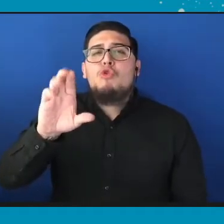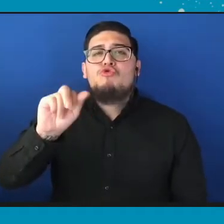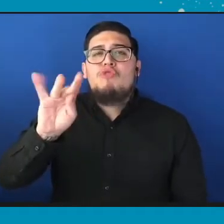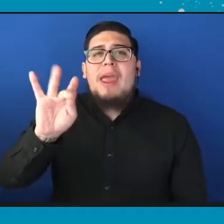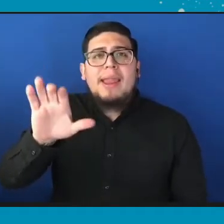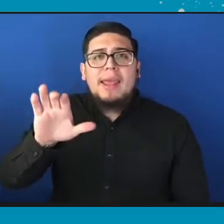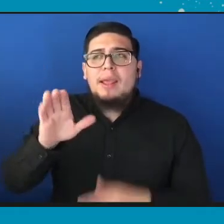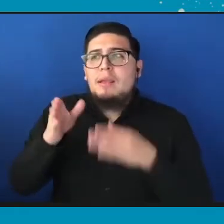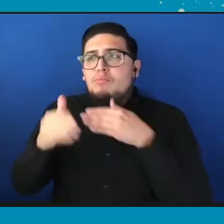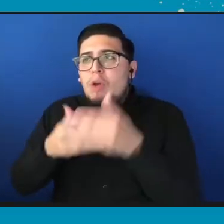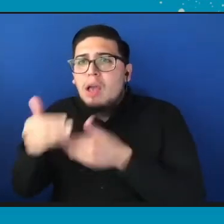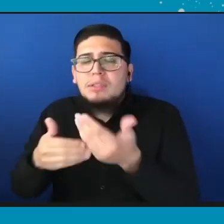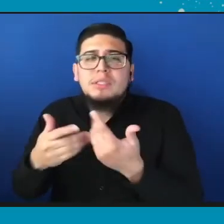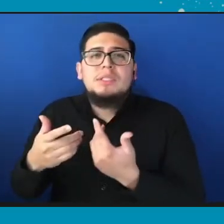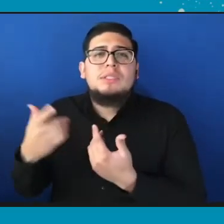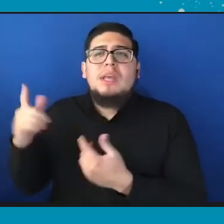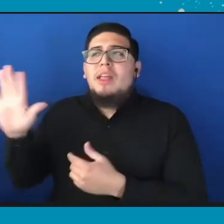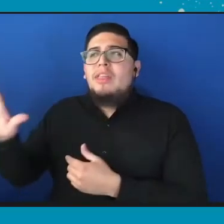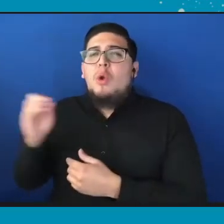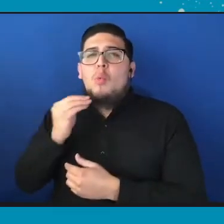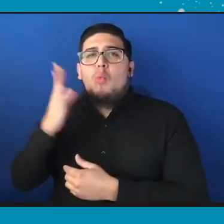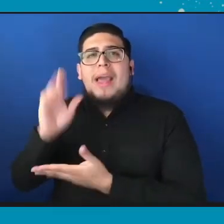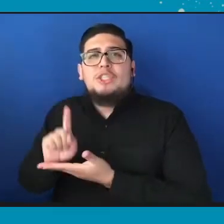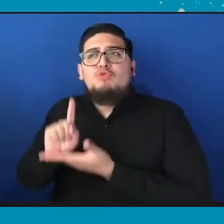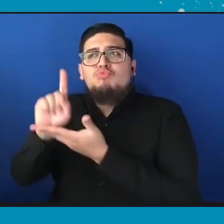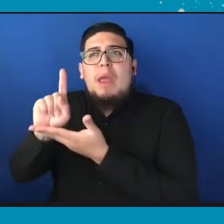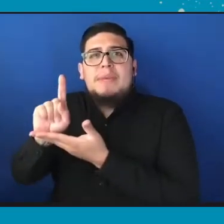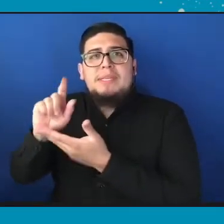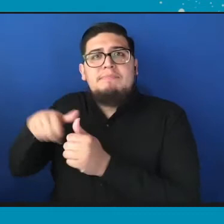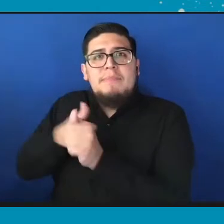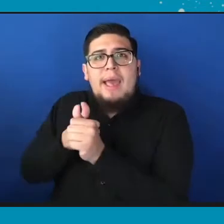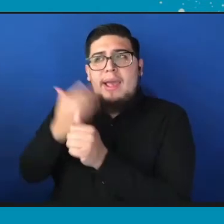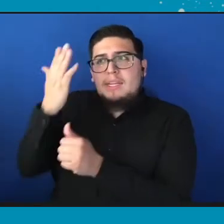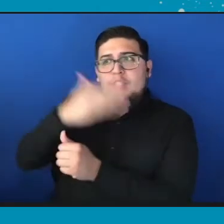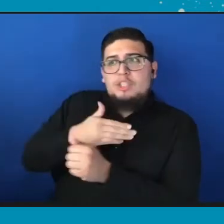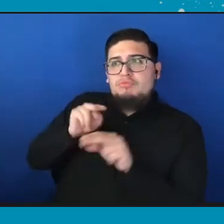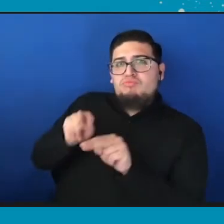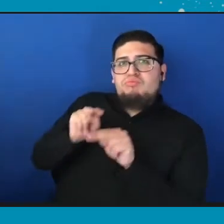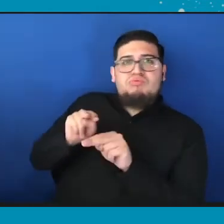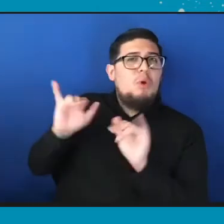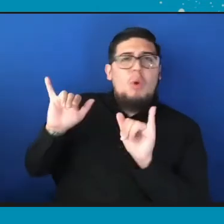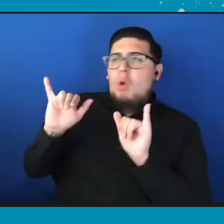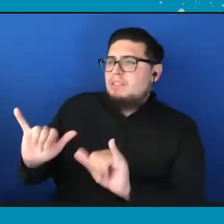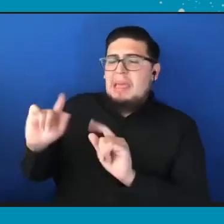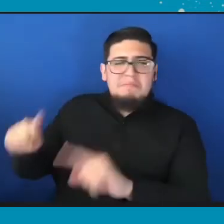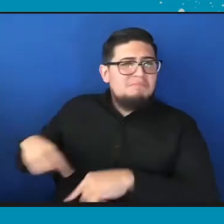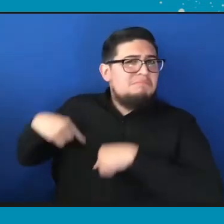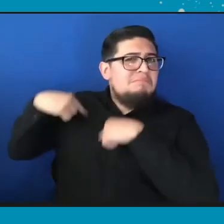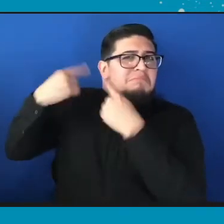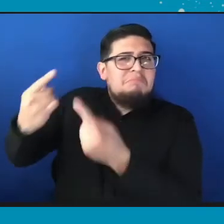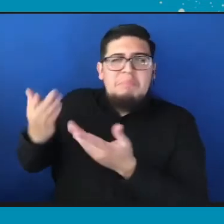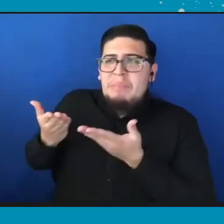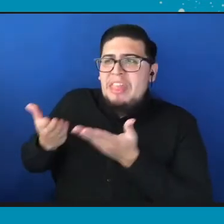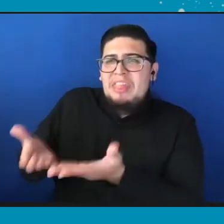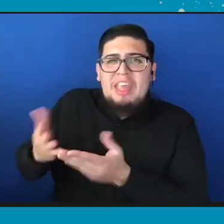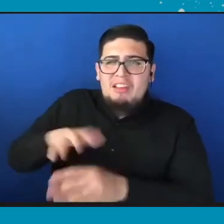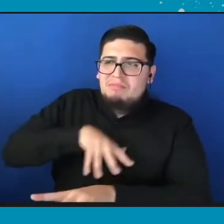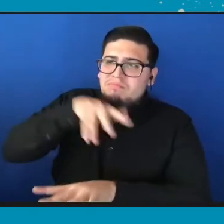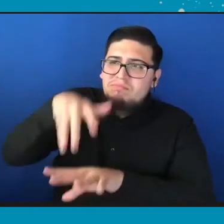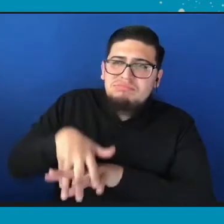white supremacist underpinnings have always been there, and they are the same ones that are at play today. Next slide.